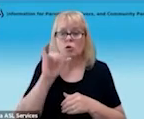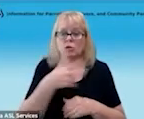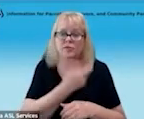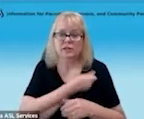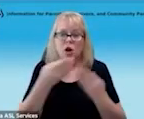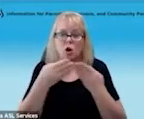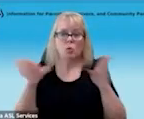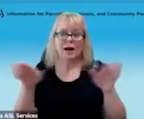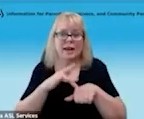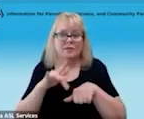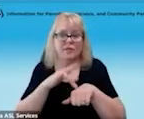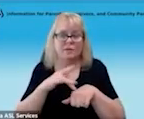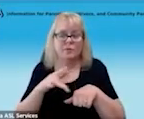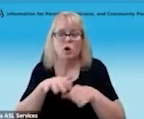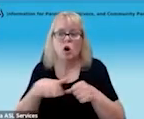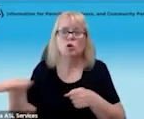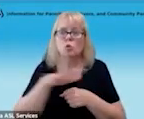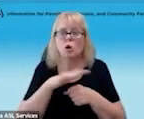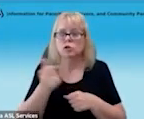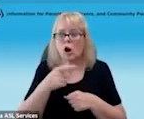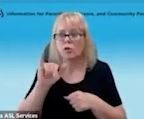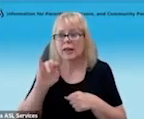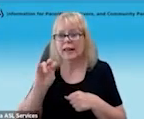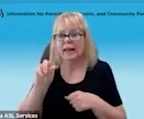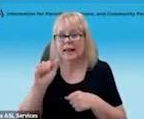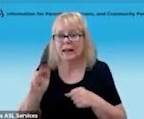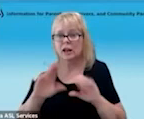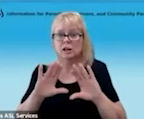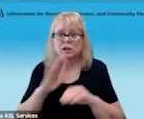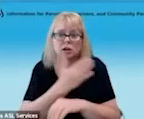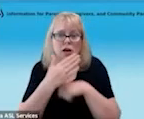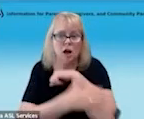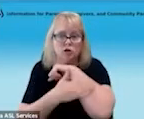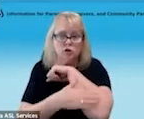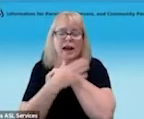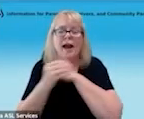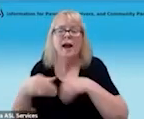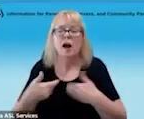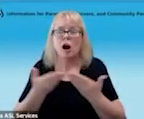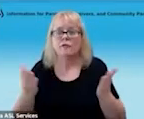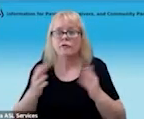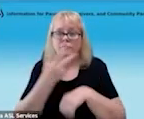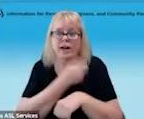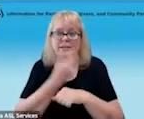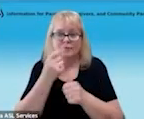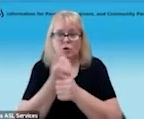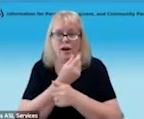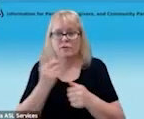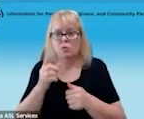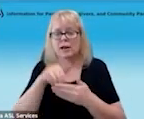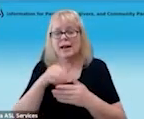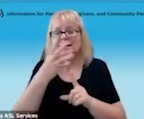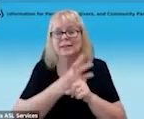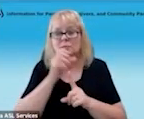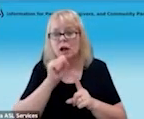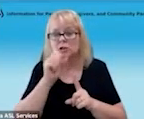typically as a patient, as a member of a federally recognized tribe. We know vaccines are widely available across